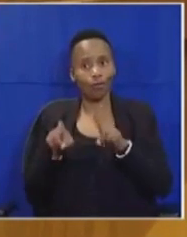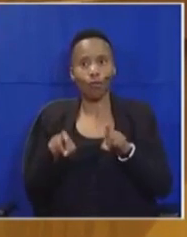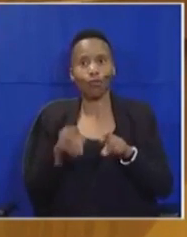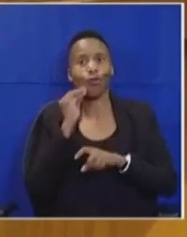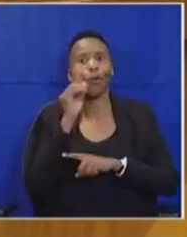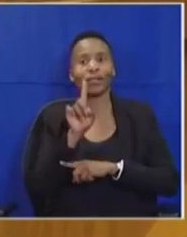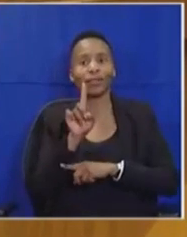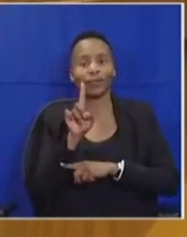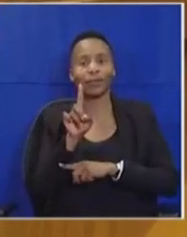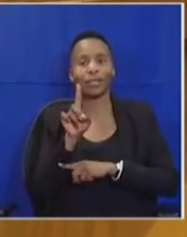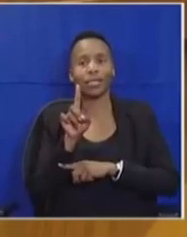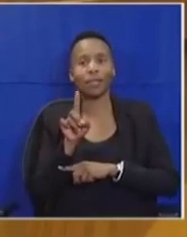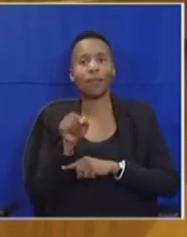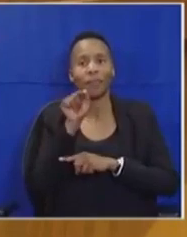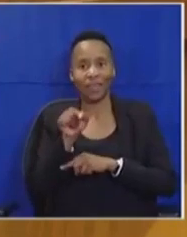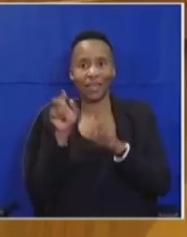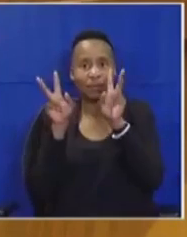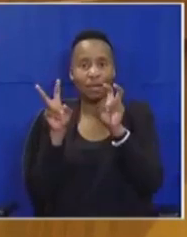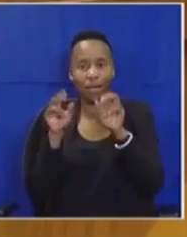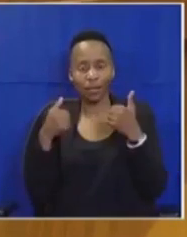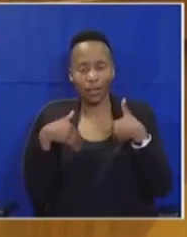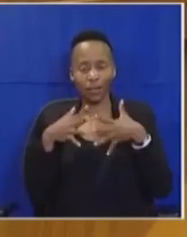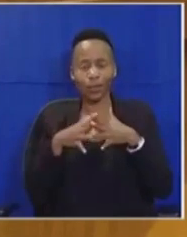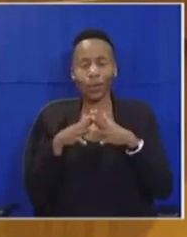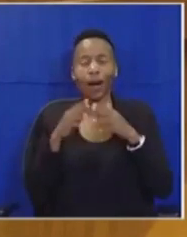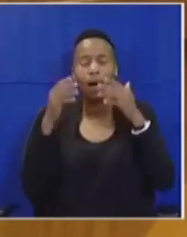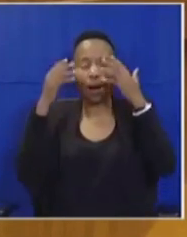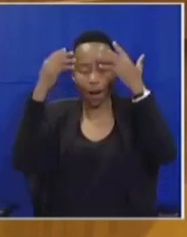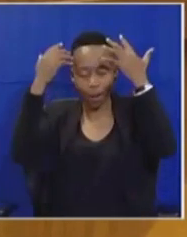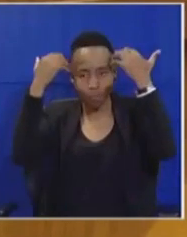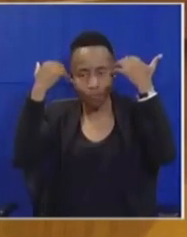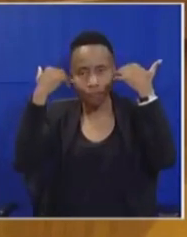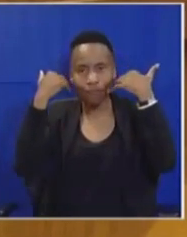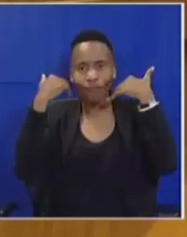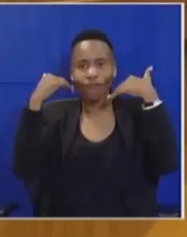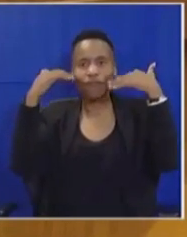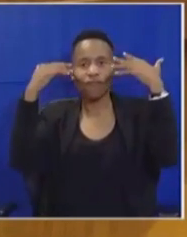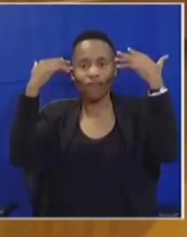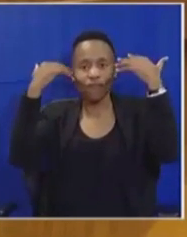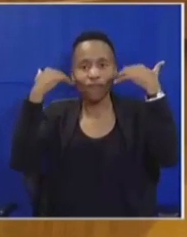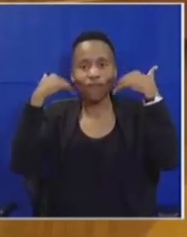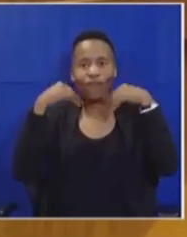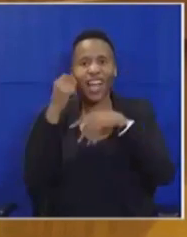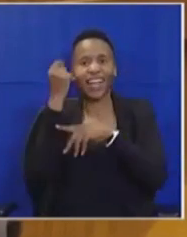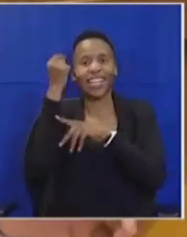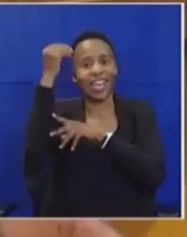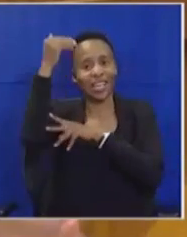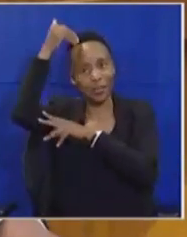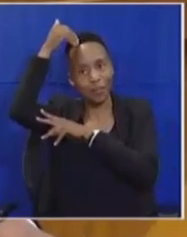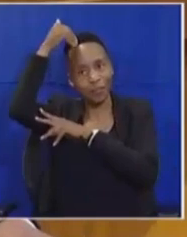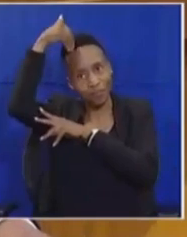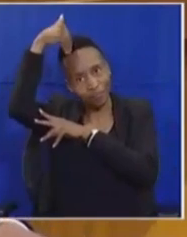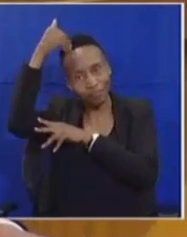this matter is beginning to sink in the minds and the consciousness of South Africans. Yesterday, I